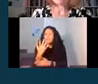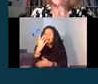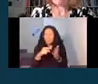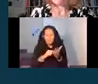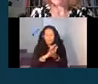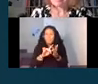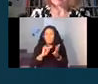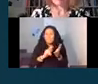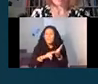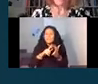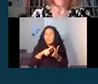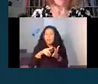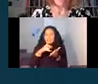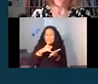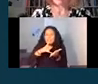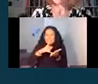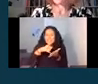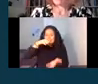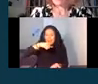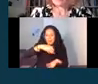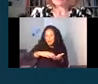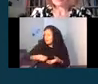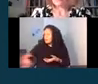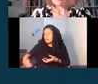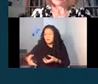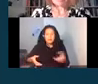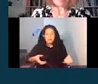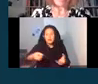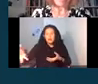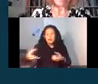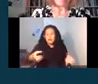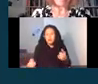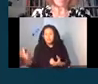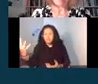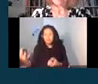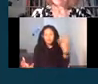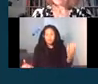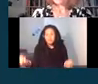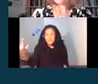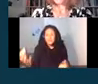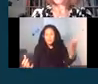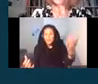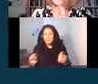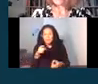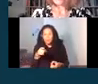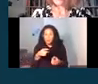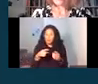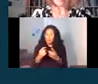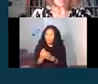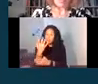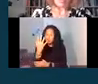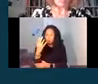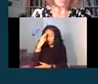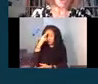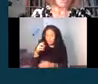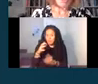and secretly scattered them in her friends' gardens, where they later sprouted mysteriously. These thistles are still called